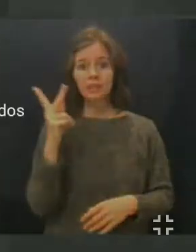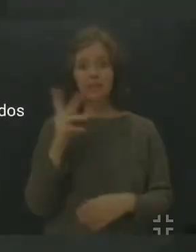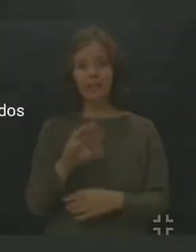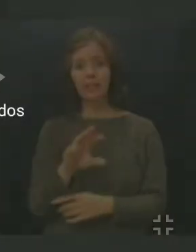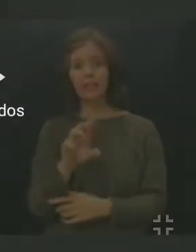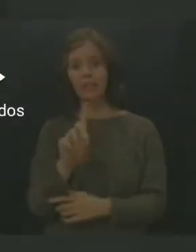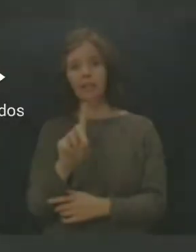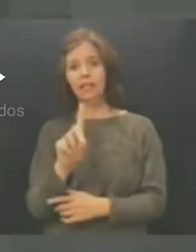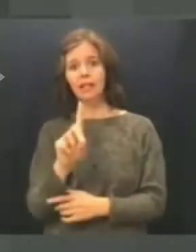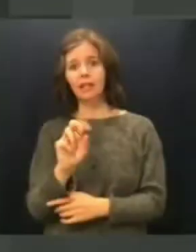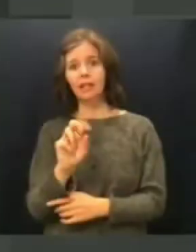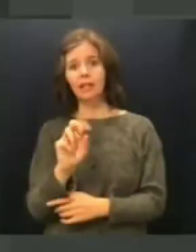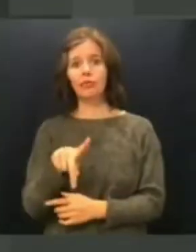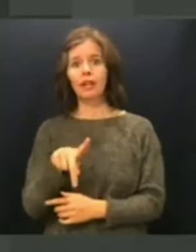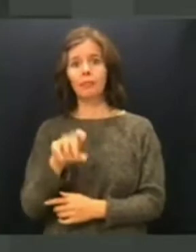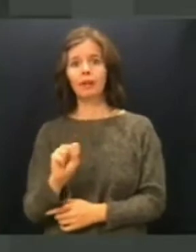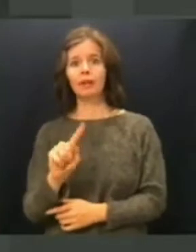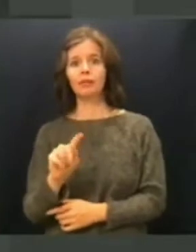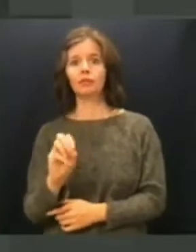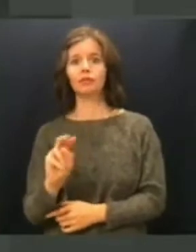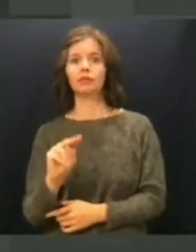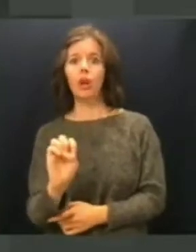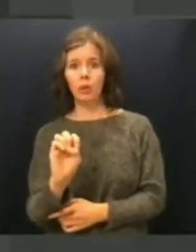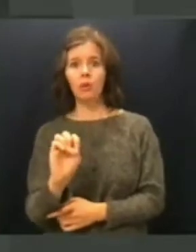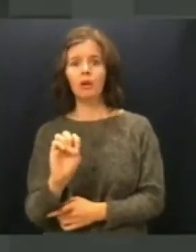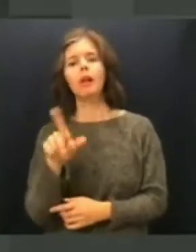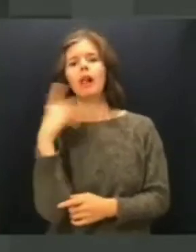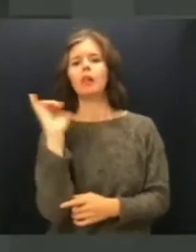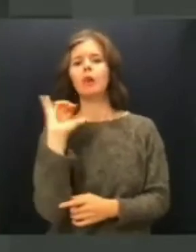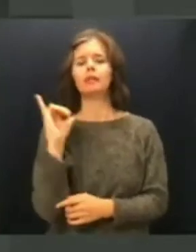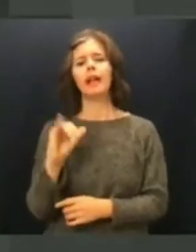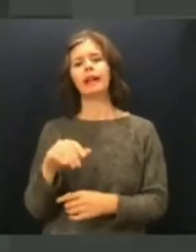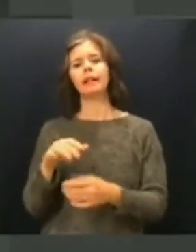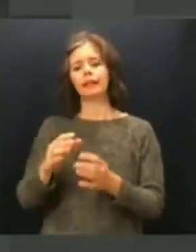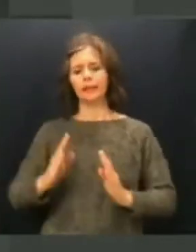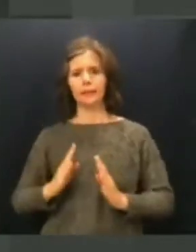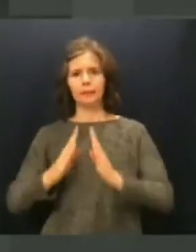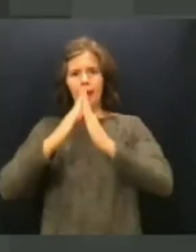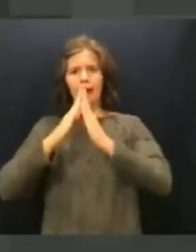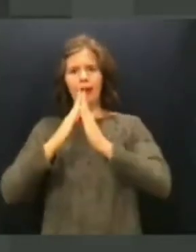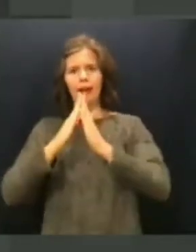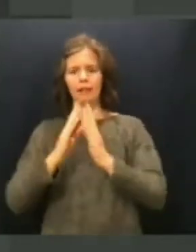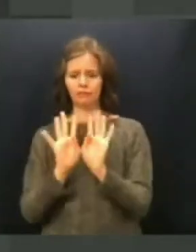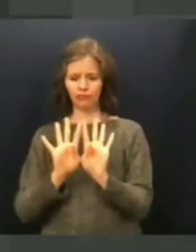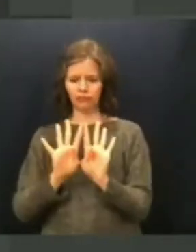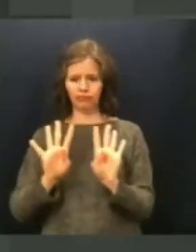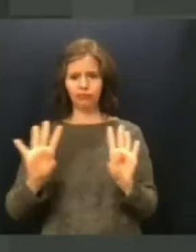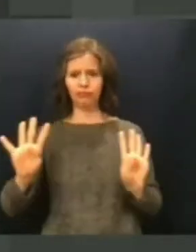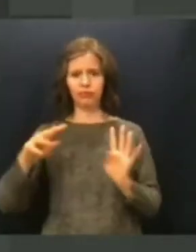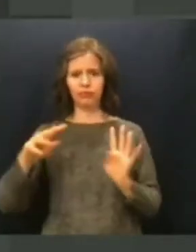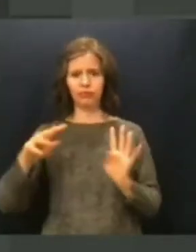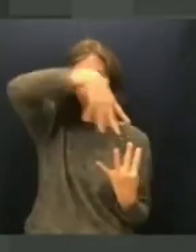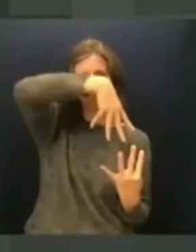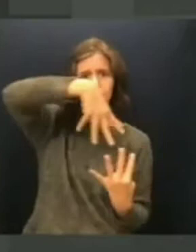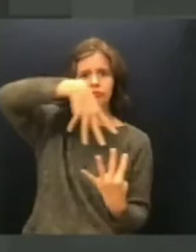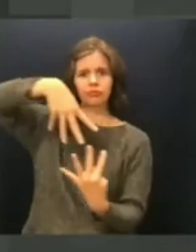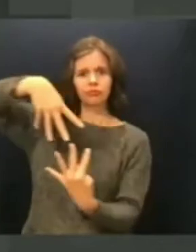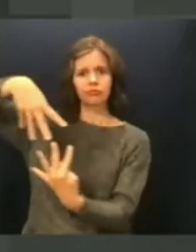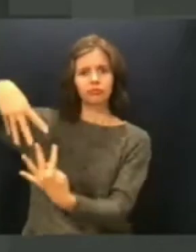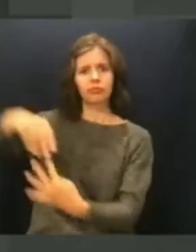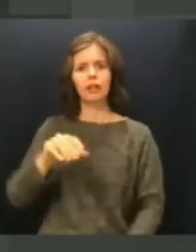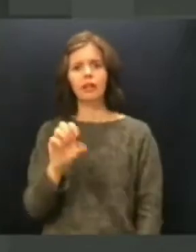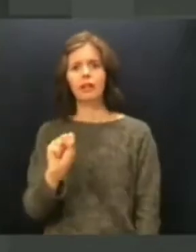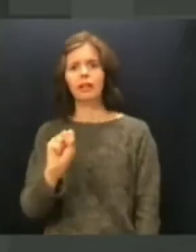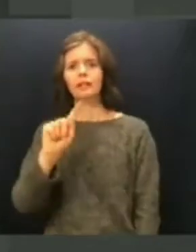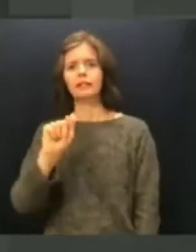us. Tides comes into my head. But adding these are pretty difficult. You know, it's a very unique shape that Minecraft isn't really